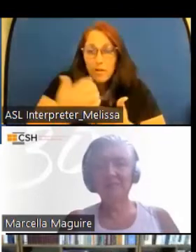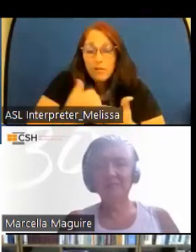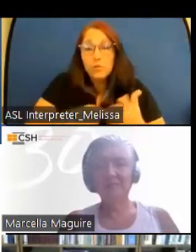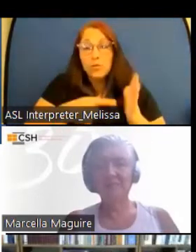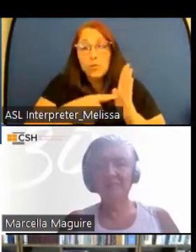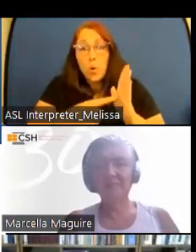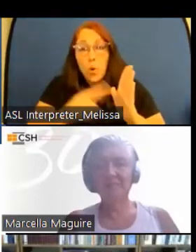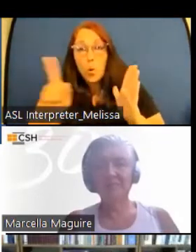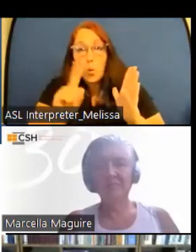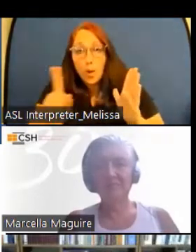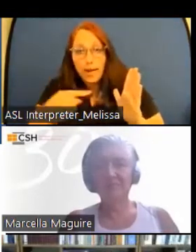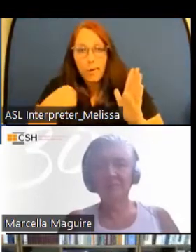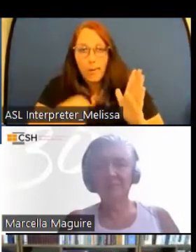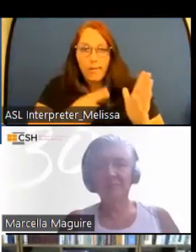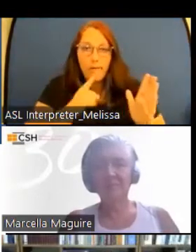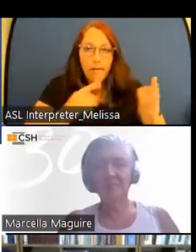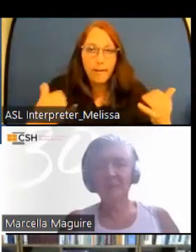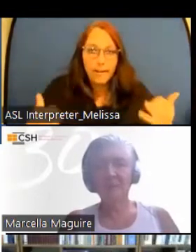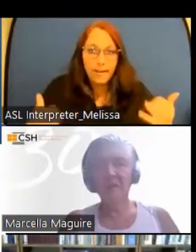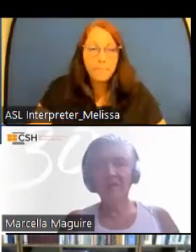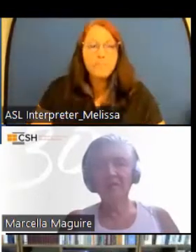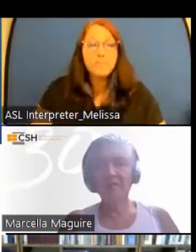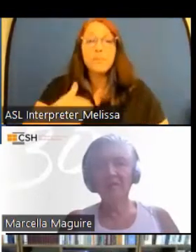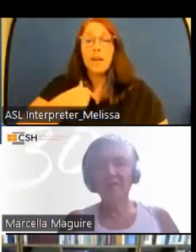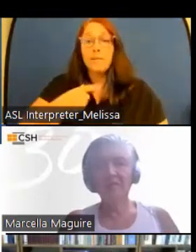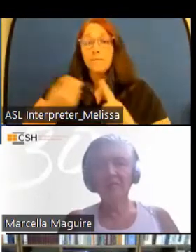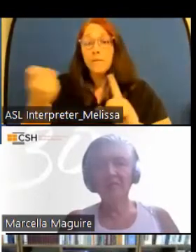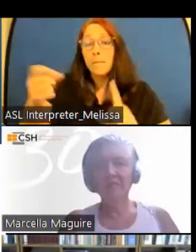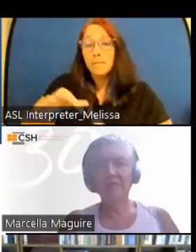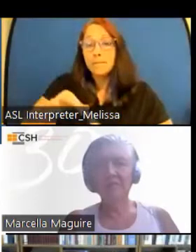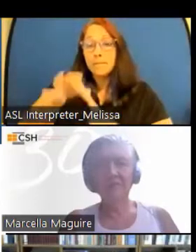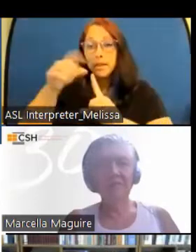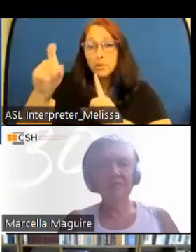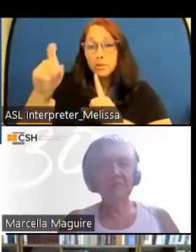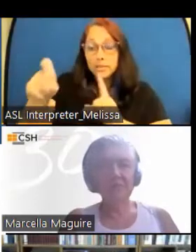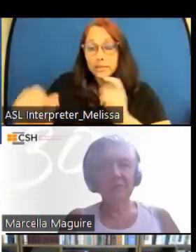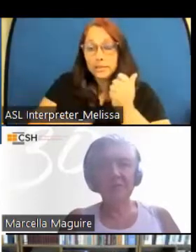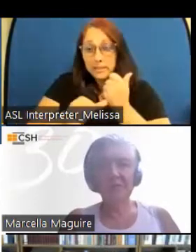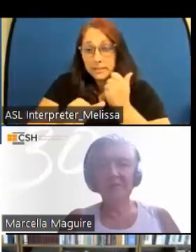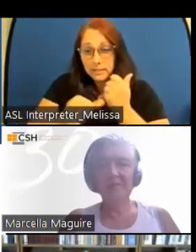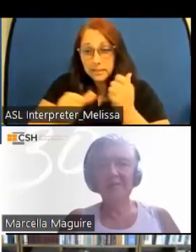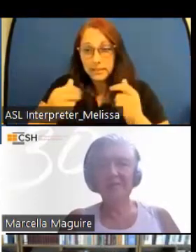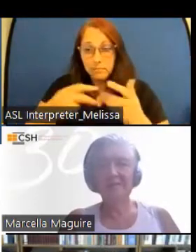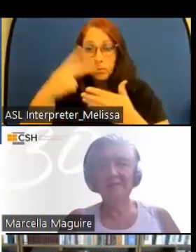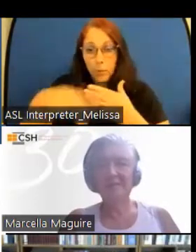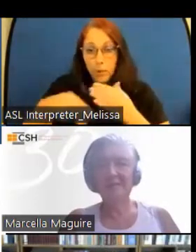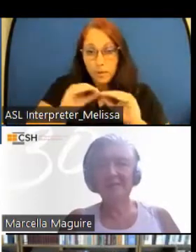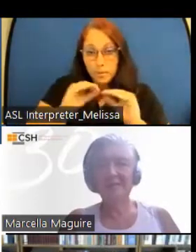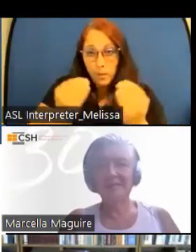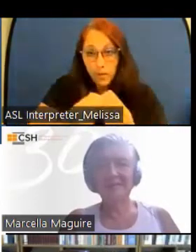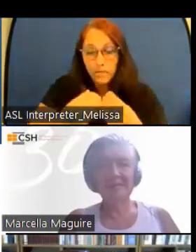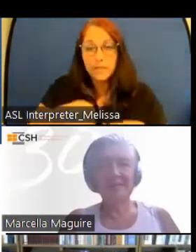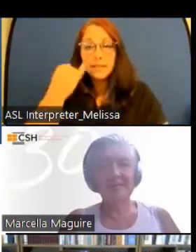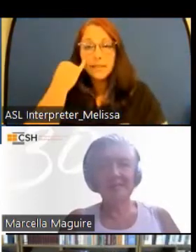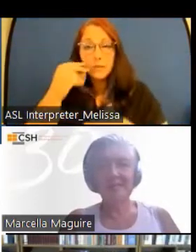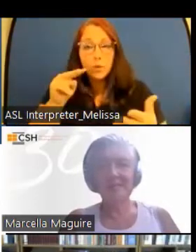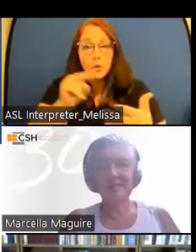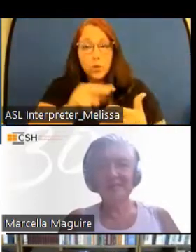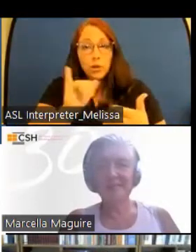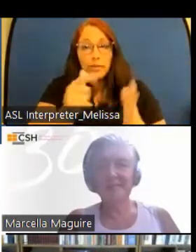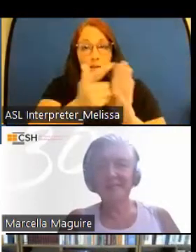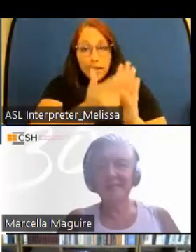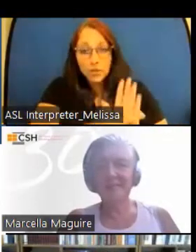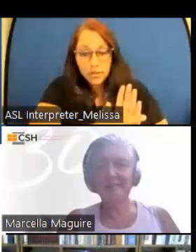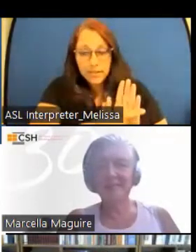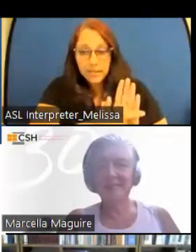moment. So I'm from the Special Needs Assistance Programs Office. If you look at the legislation, we're called the